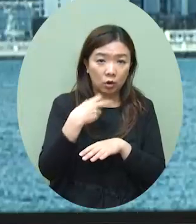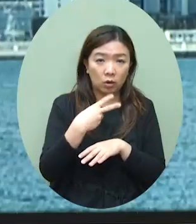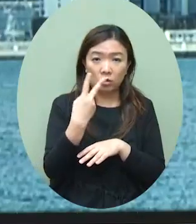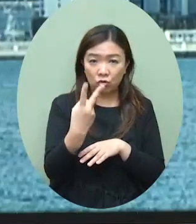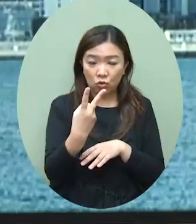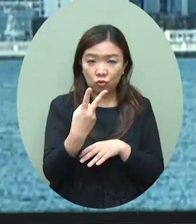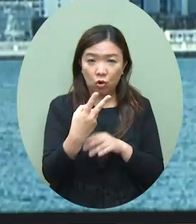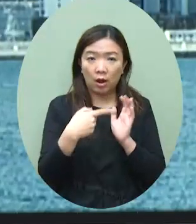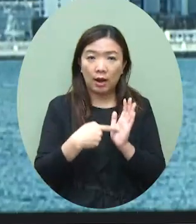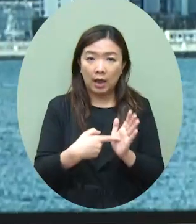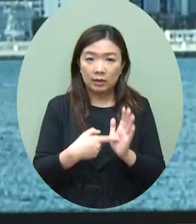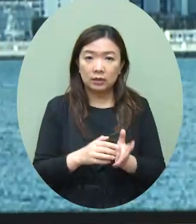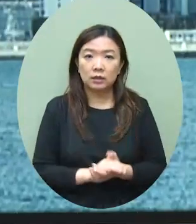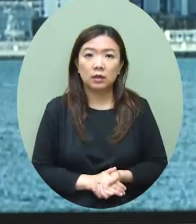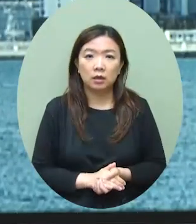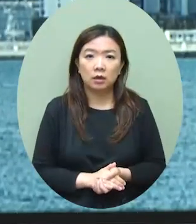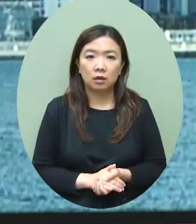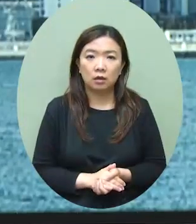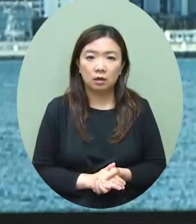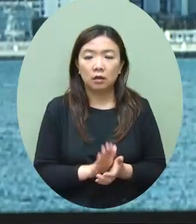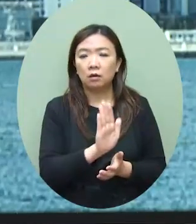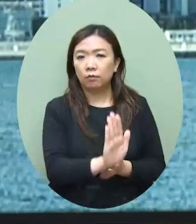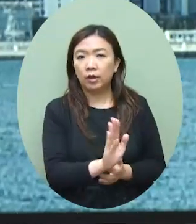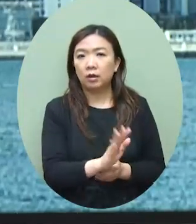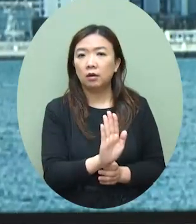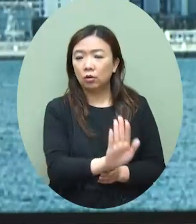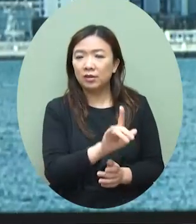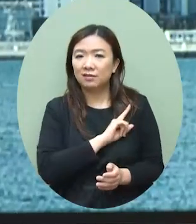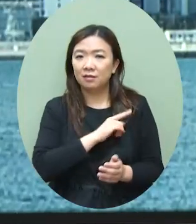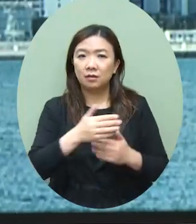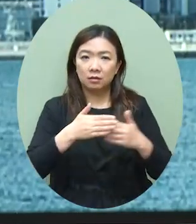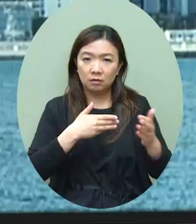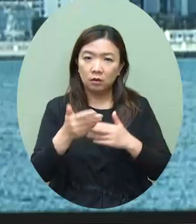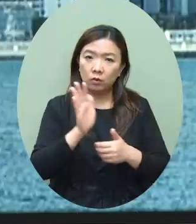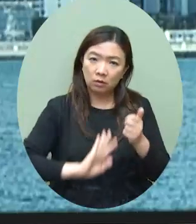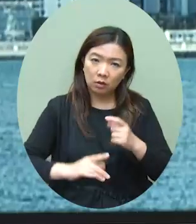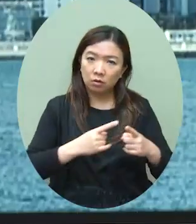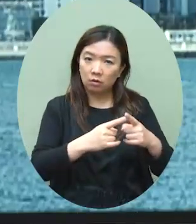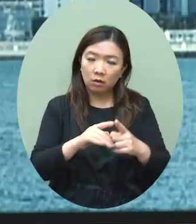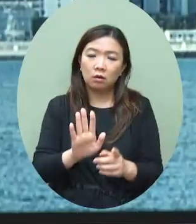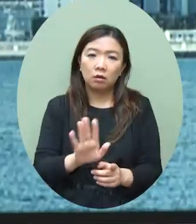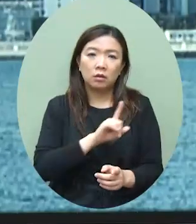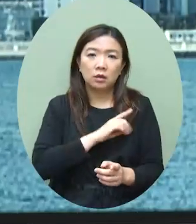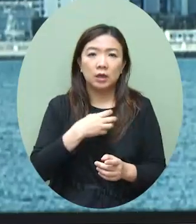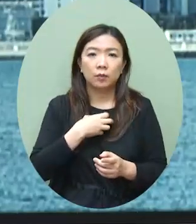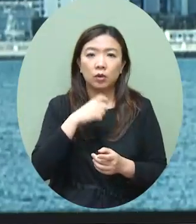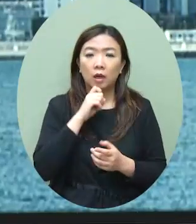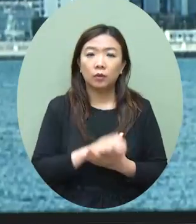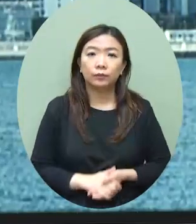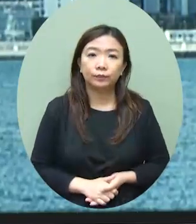have given people that impression, especially people who tended to misunderstand